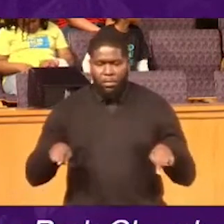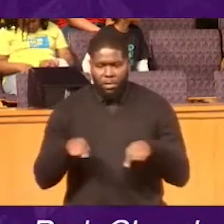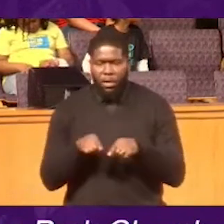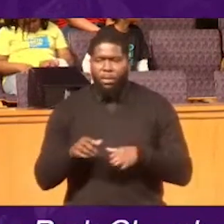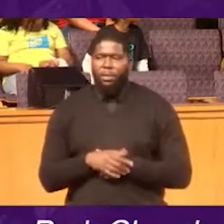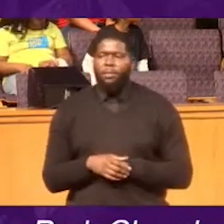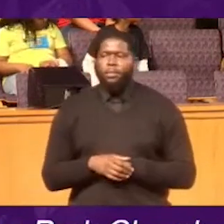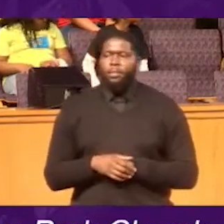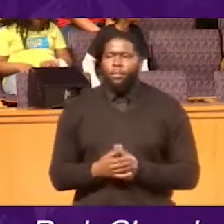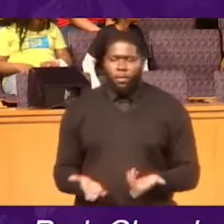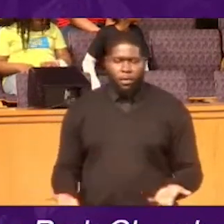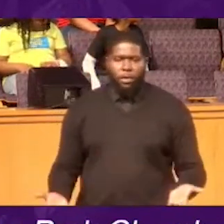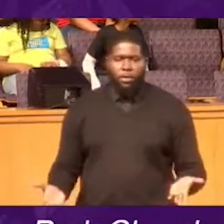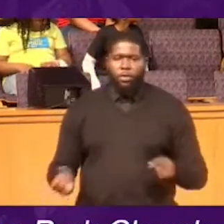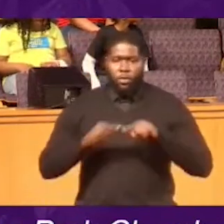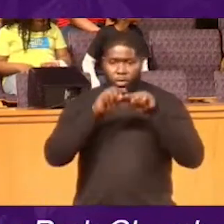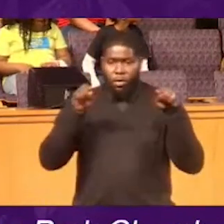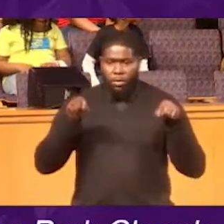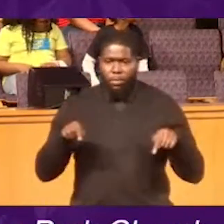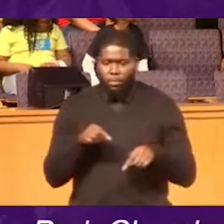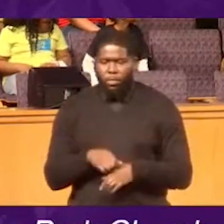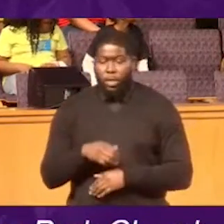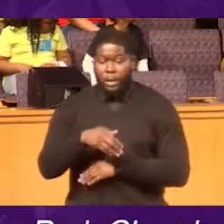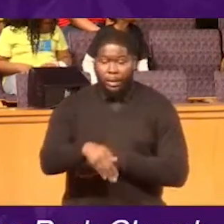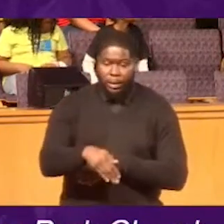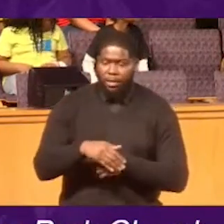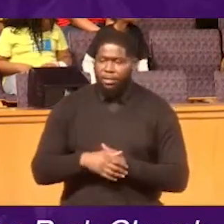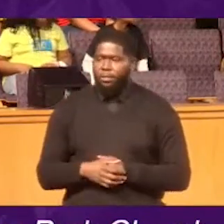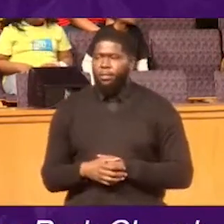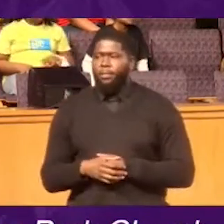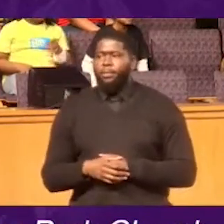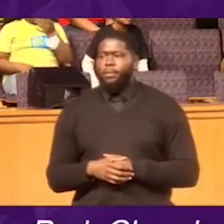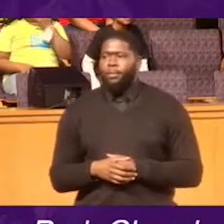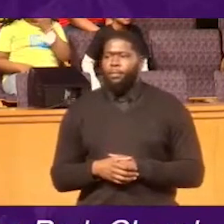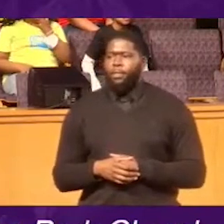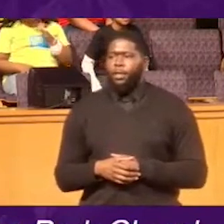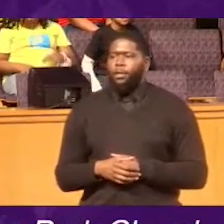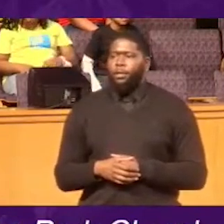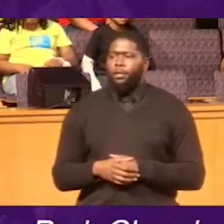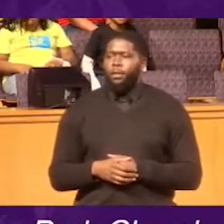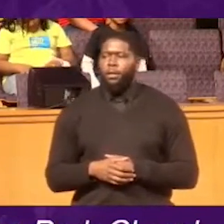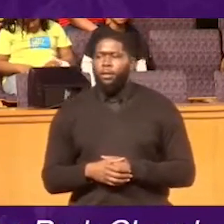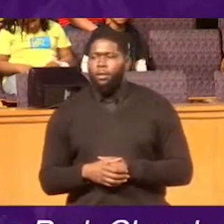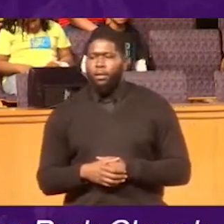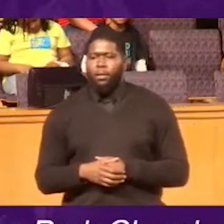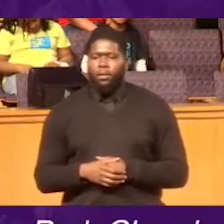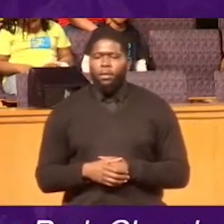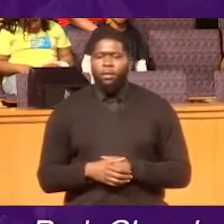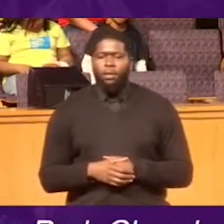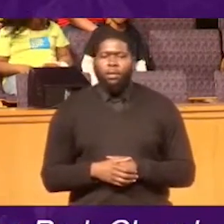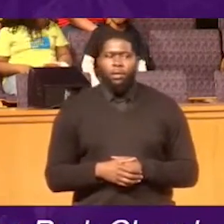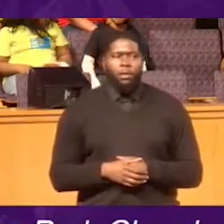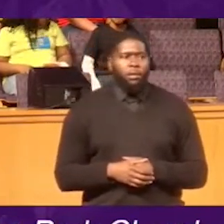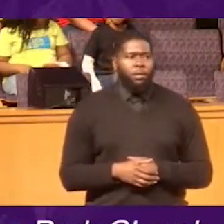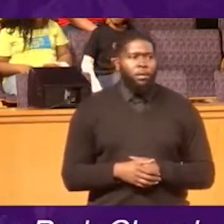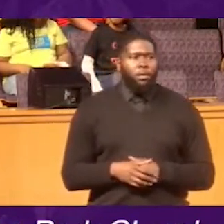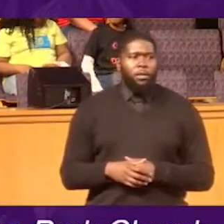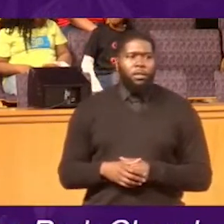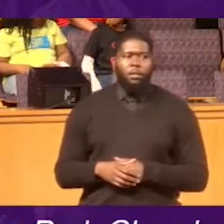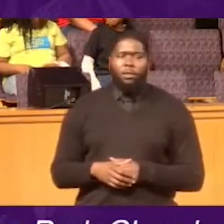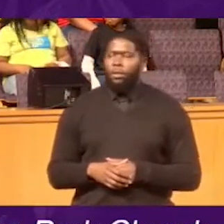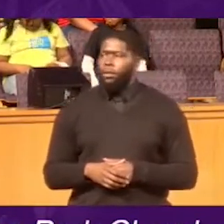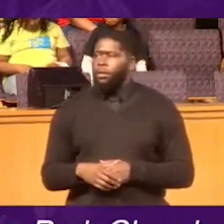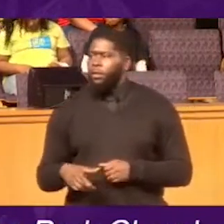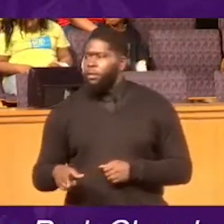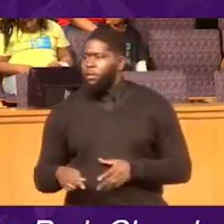in person, there's an envelope in the seat in front of you. You can use that envelope to give in the basket in front of you. Now, if you're on the